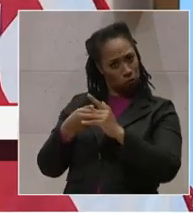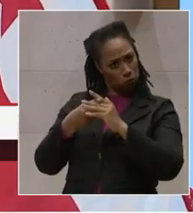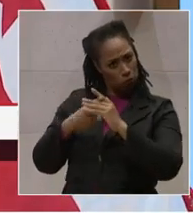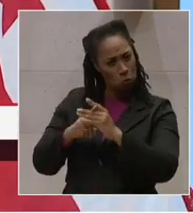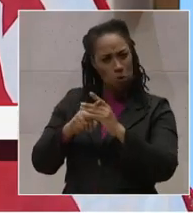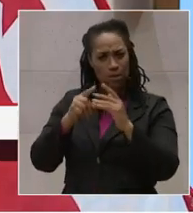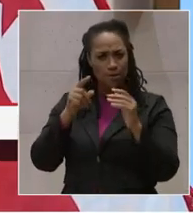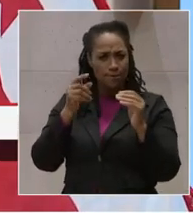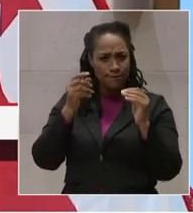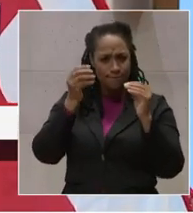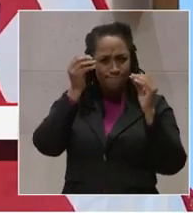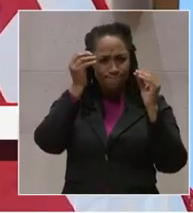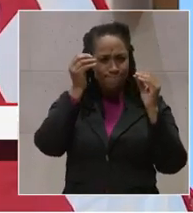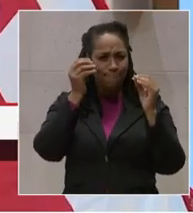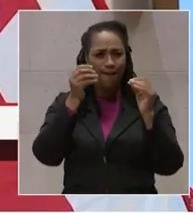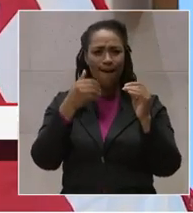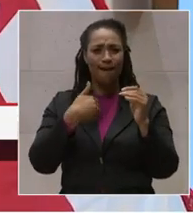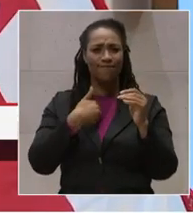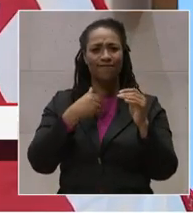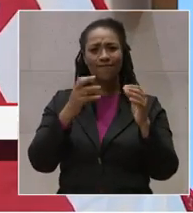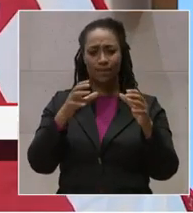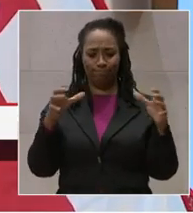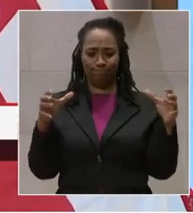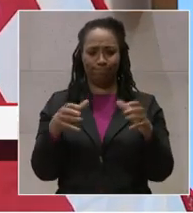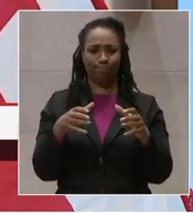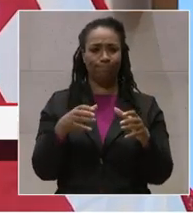Neighborhood Commission, 2004,